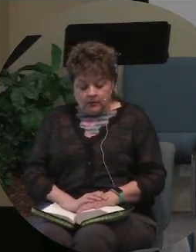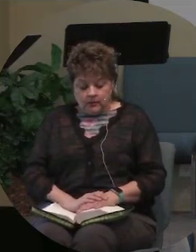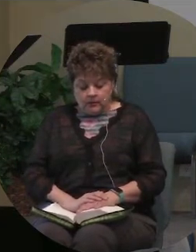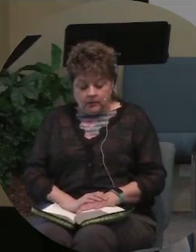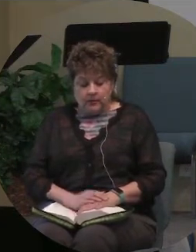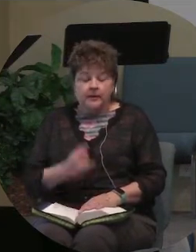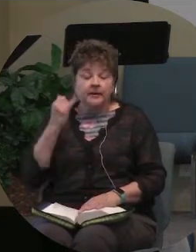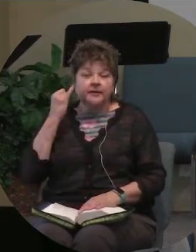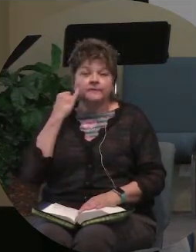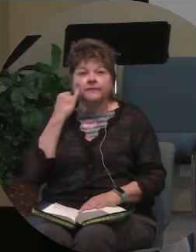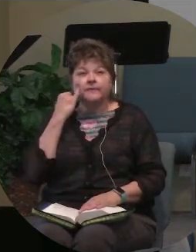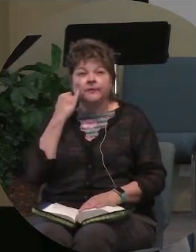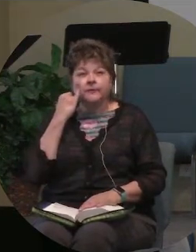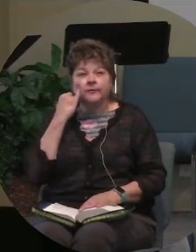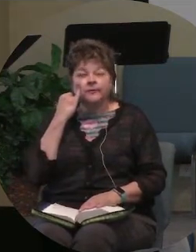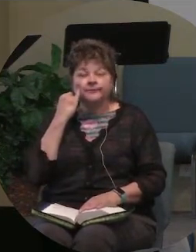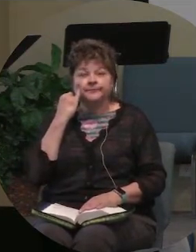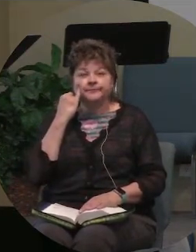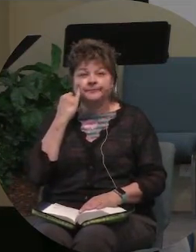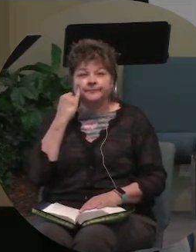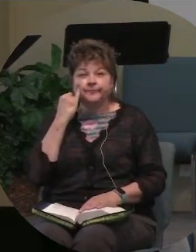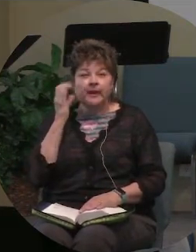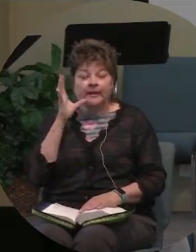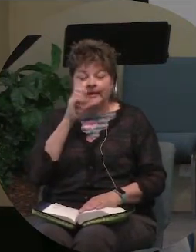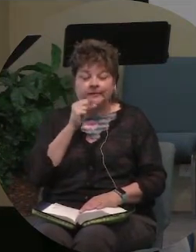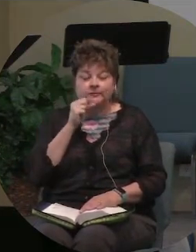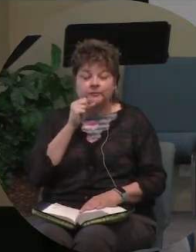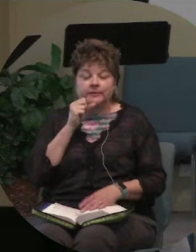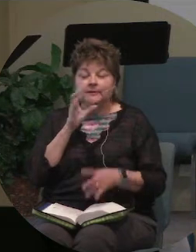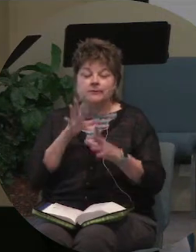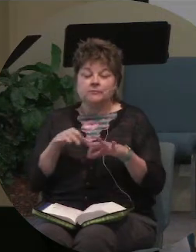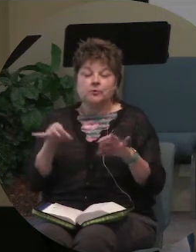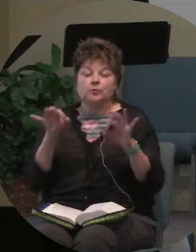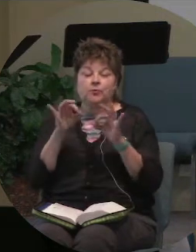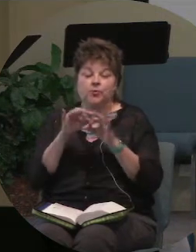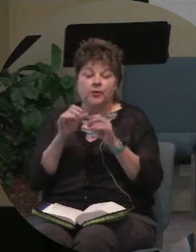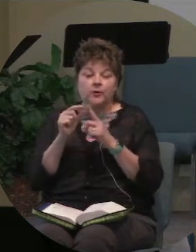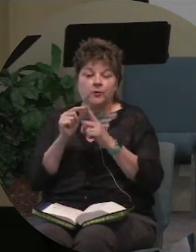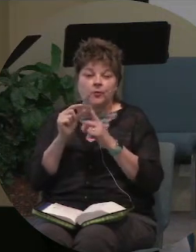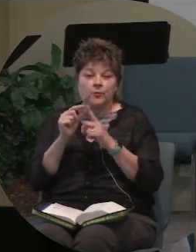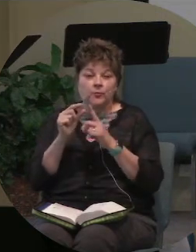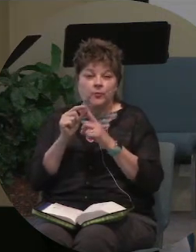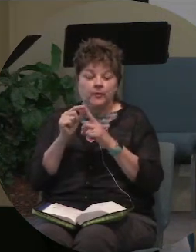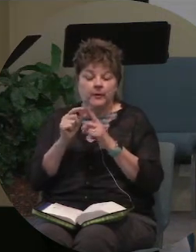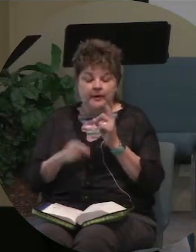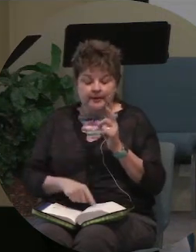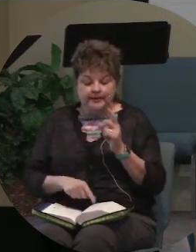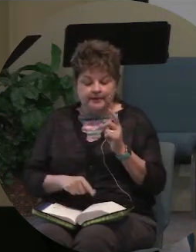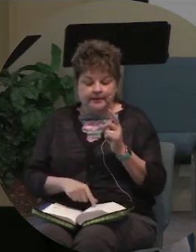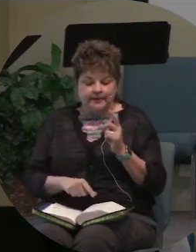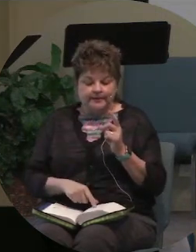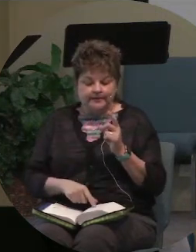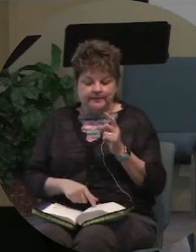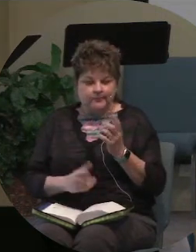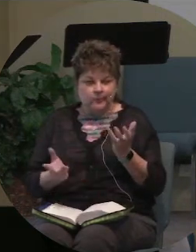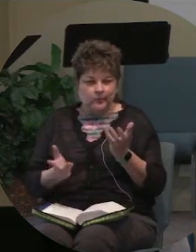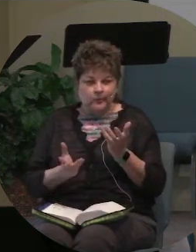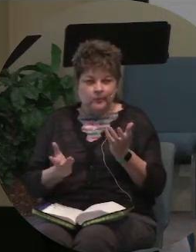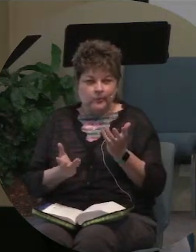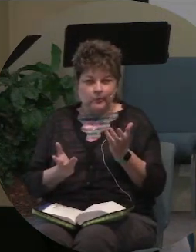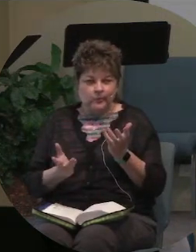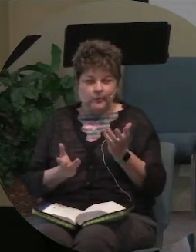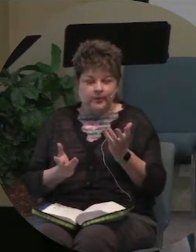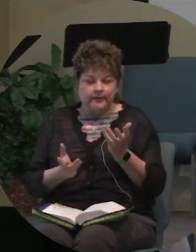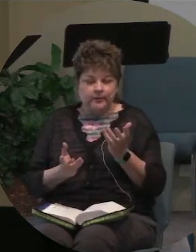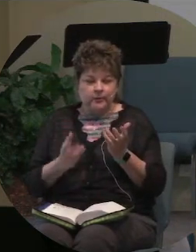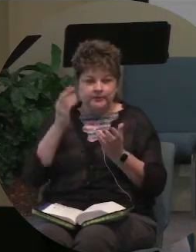If you had to guess what the most important word in this passage of Scripture was, would you